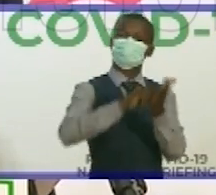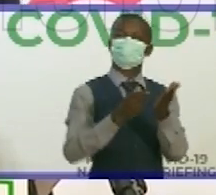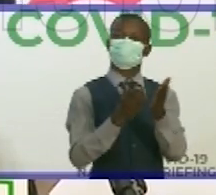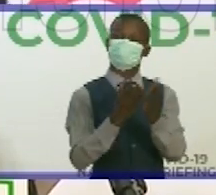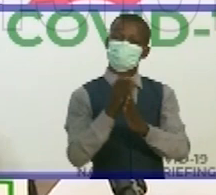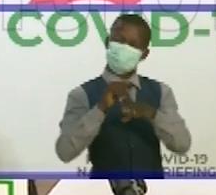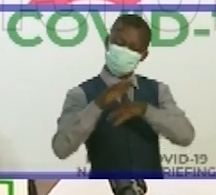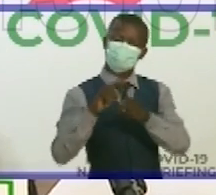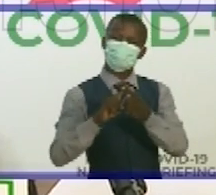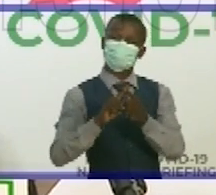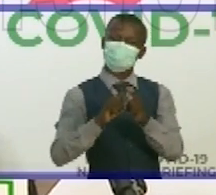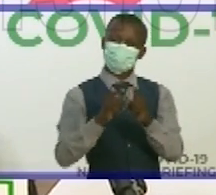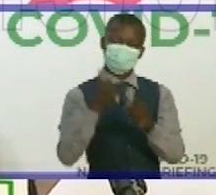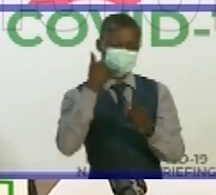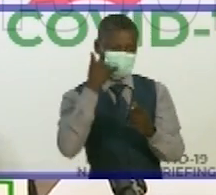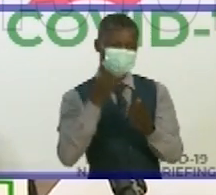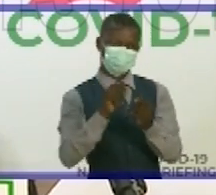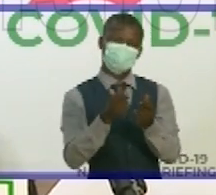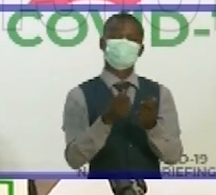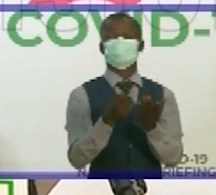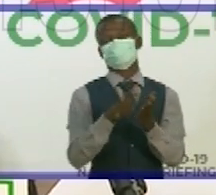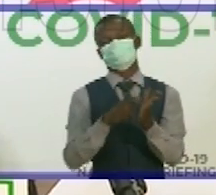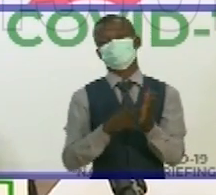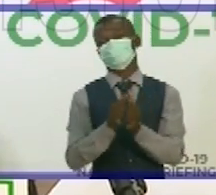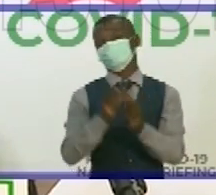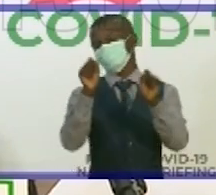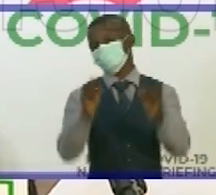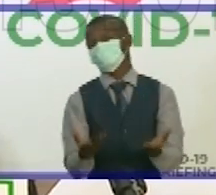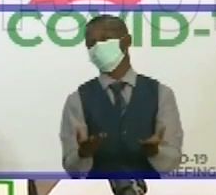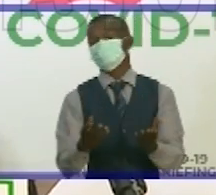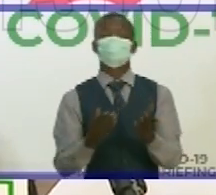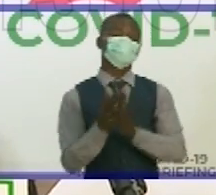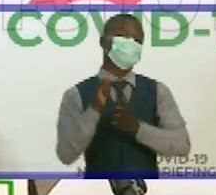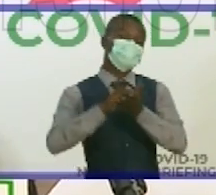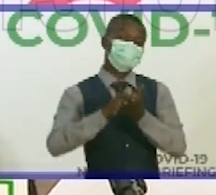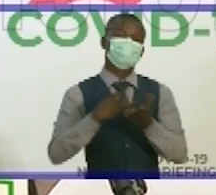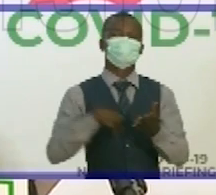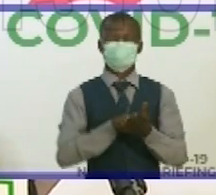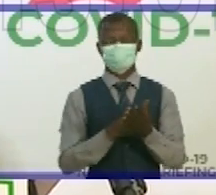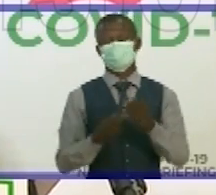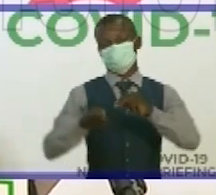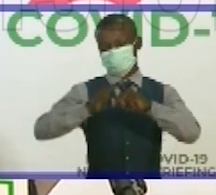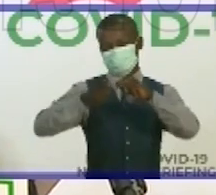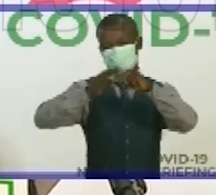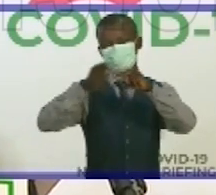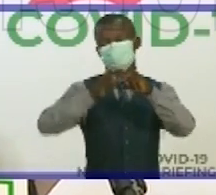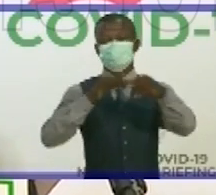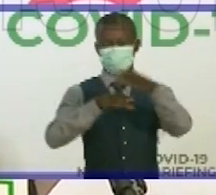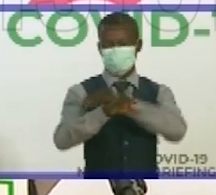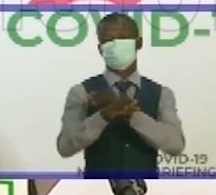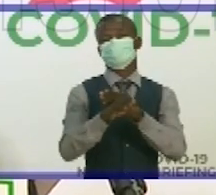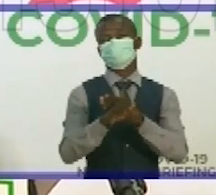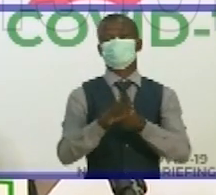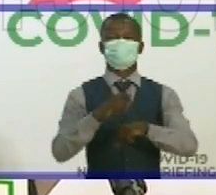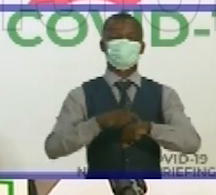message that they'll get on the phones that they register with the system. So through that, we'll increase access and the timeliness of